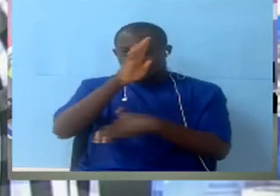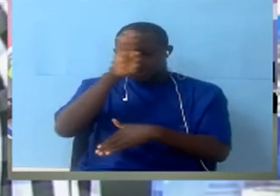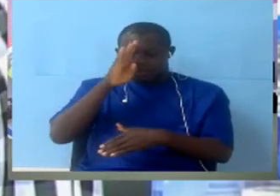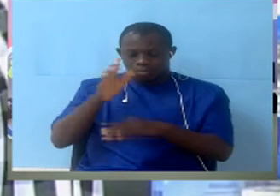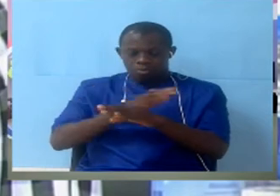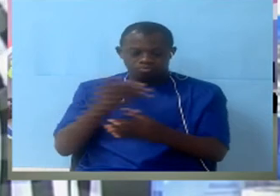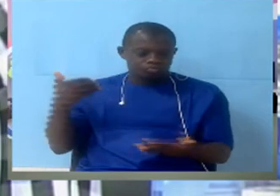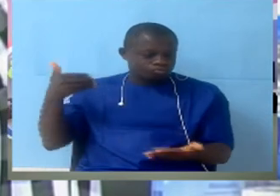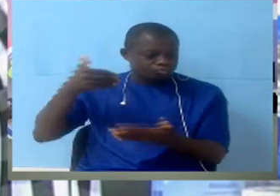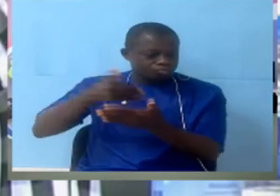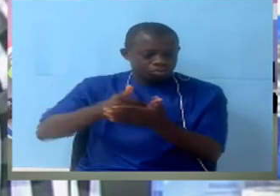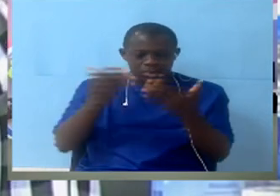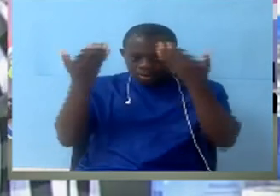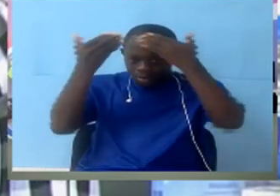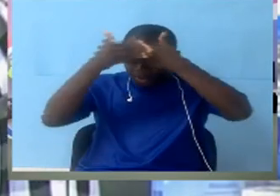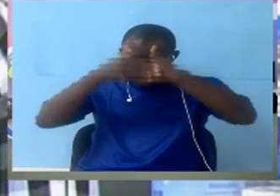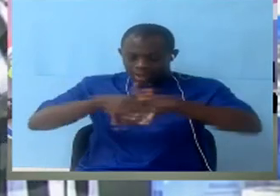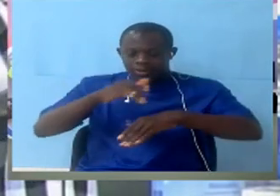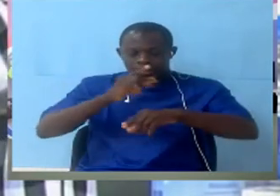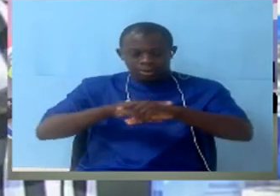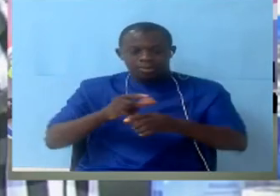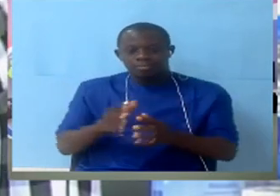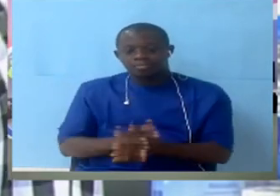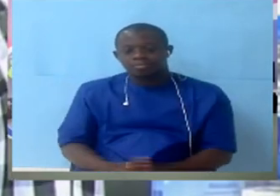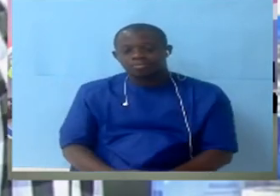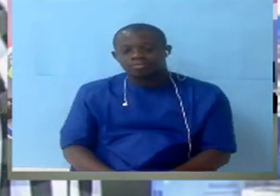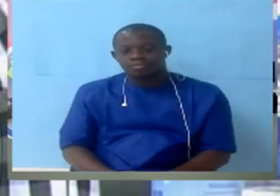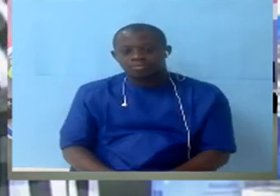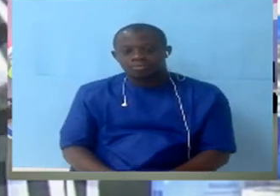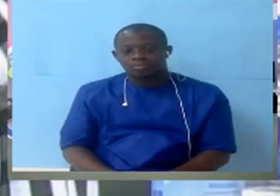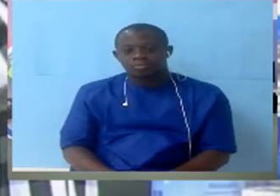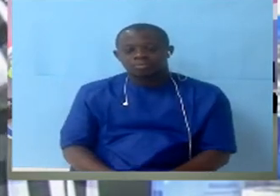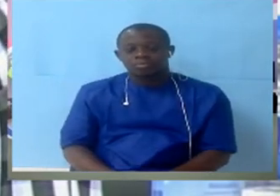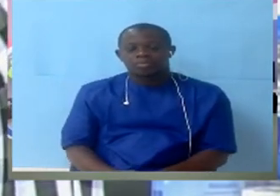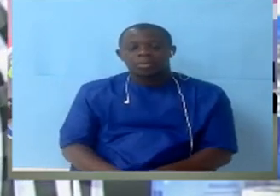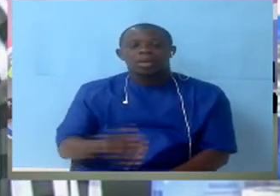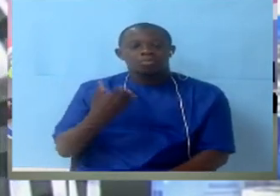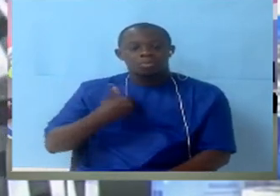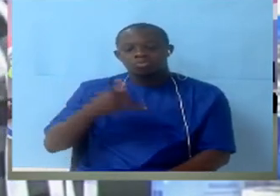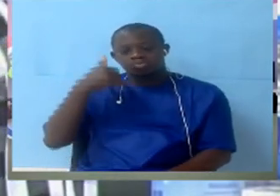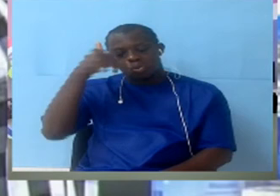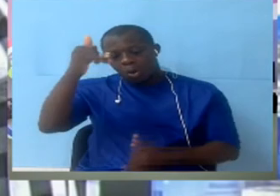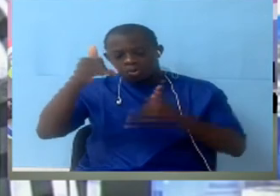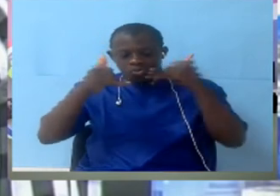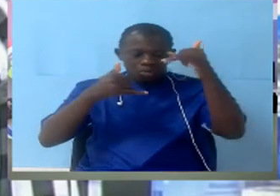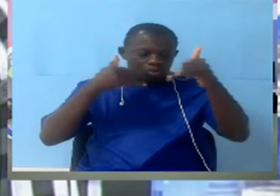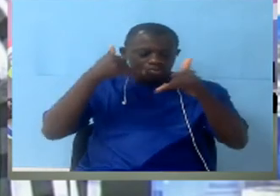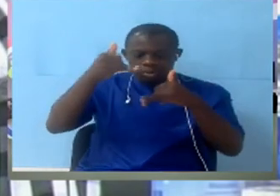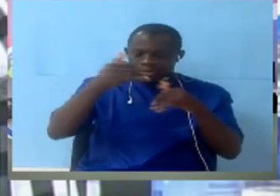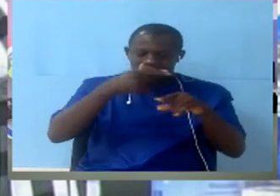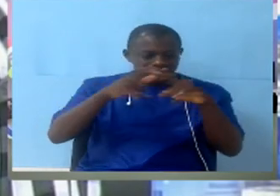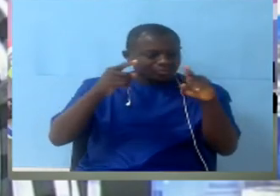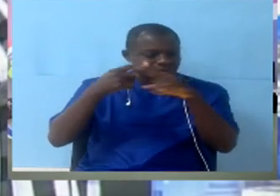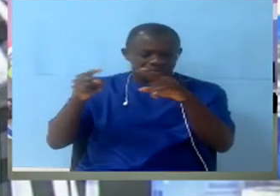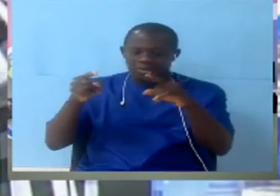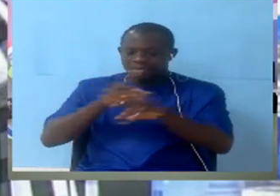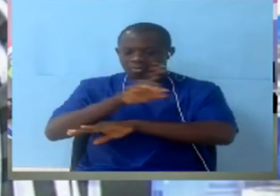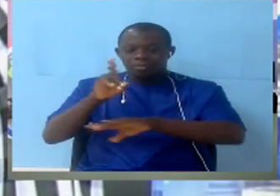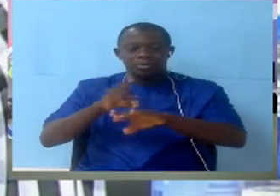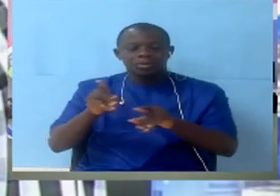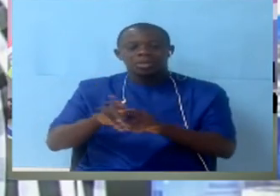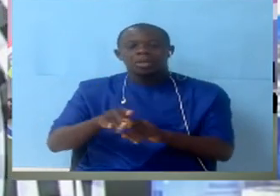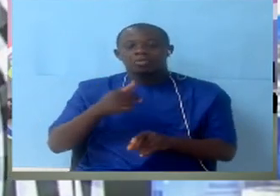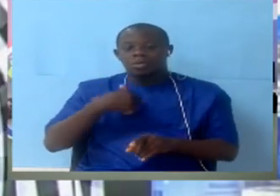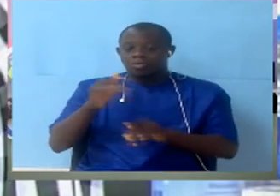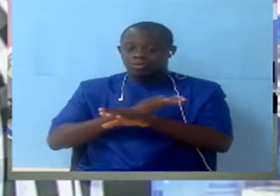was there until at night. So call binakan different angle. Calls were coming from different angles. Bari mbije.